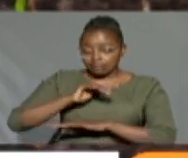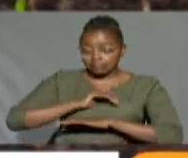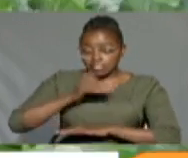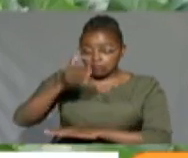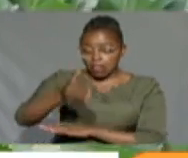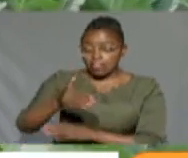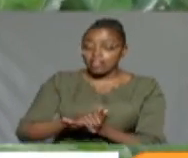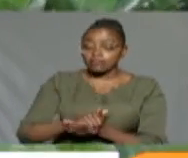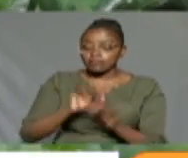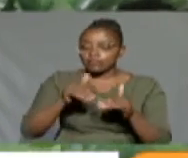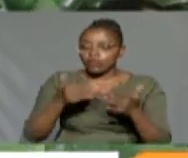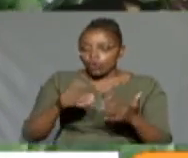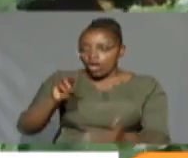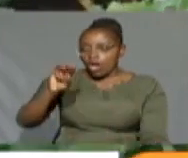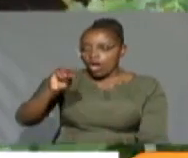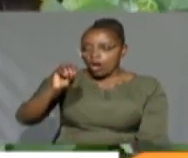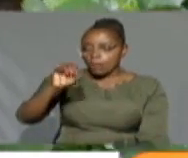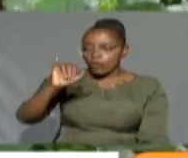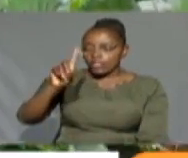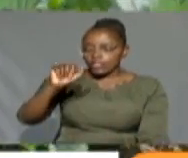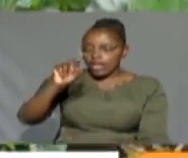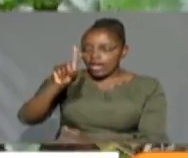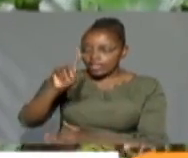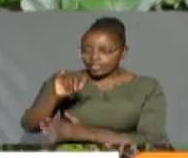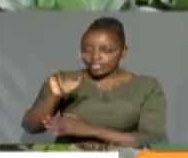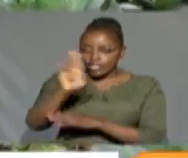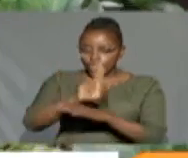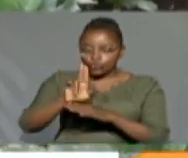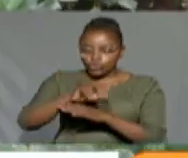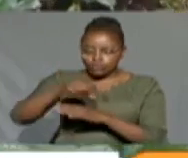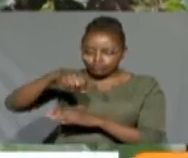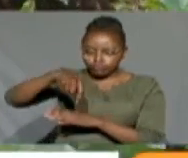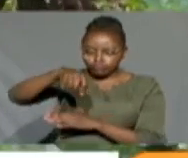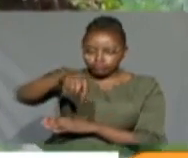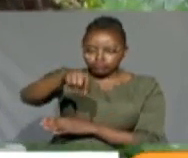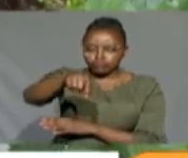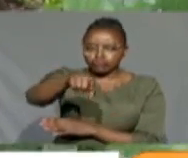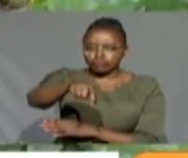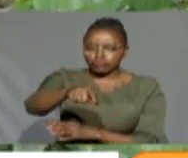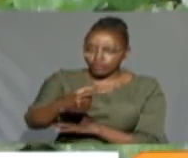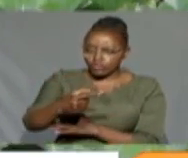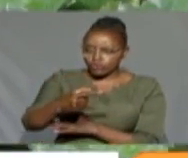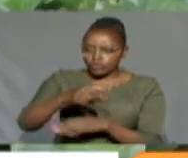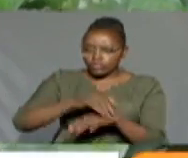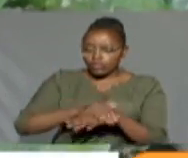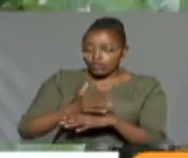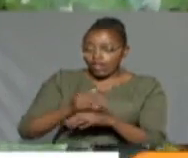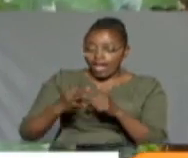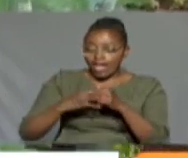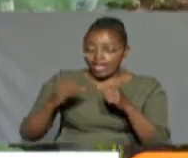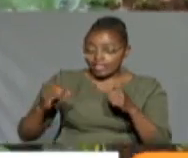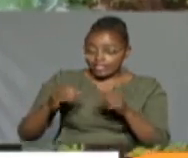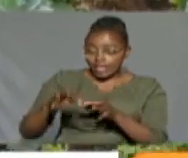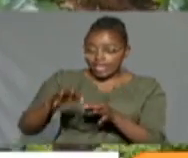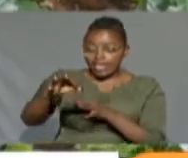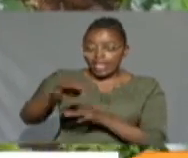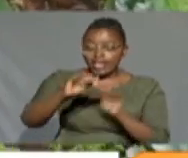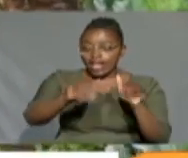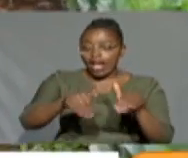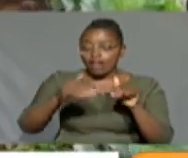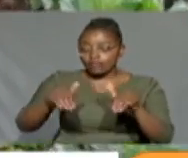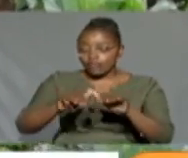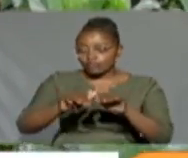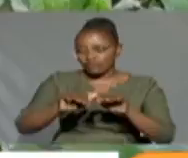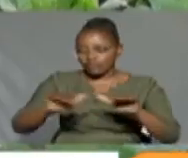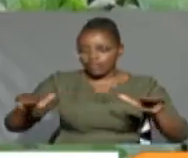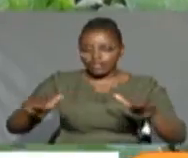farm located at Moindabi area, she's using drip irrigation systems to service her 80-acre farm. We have been